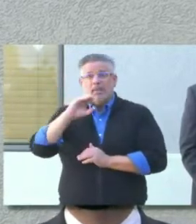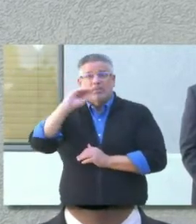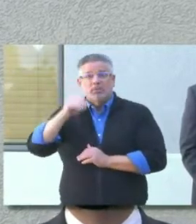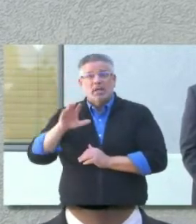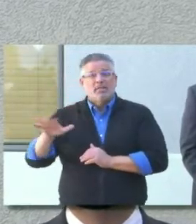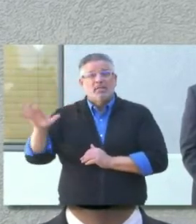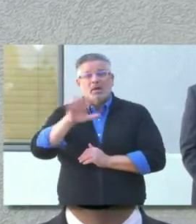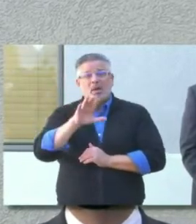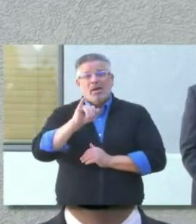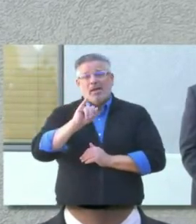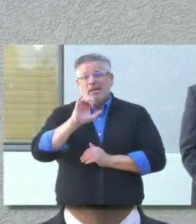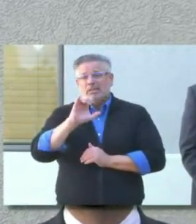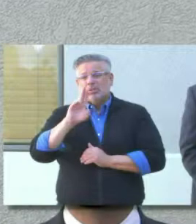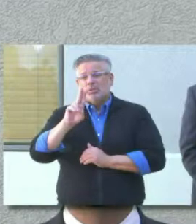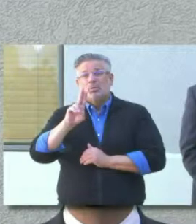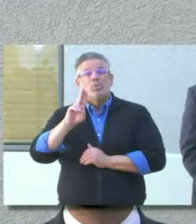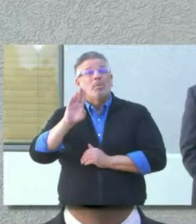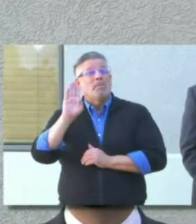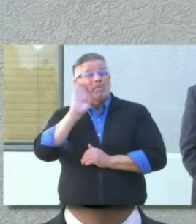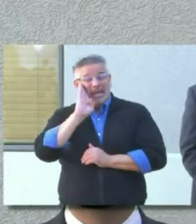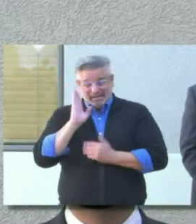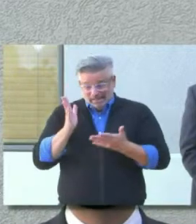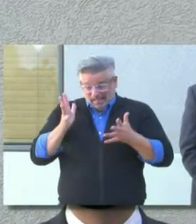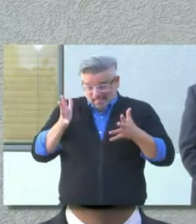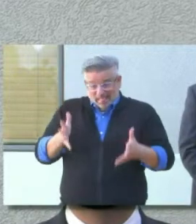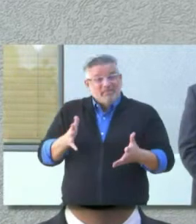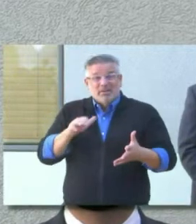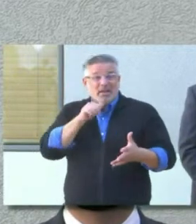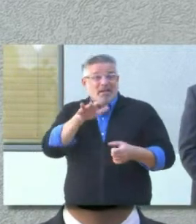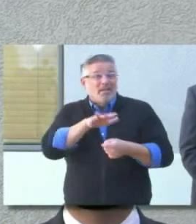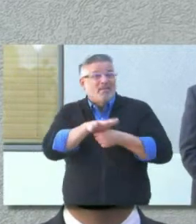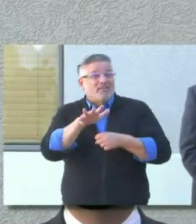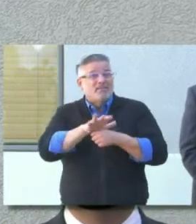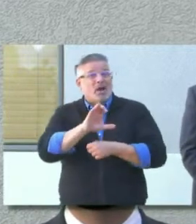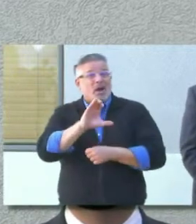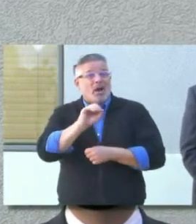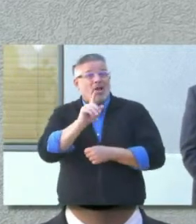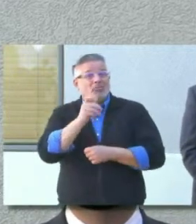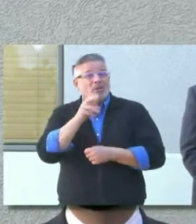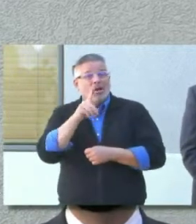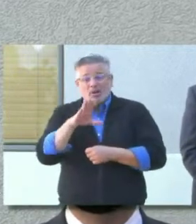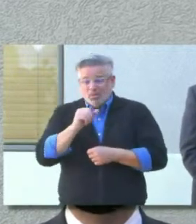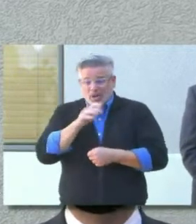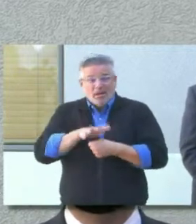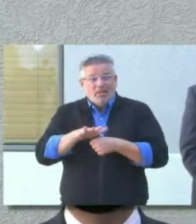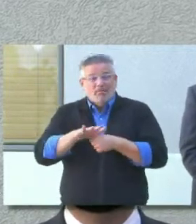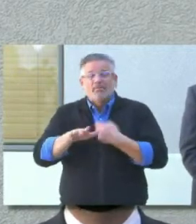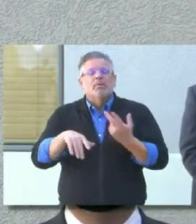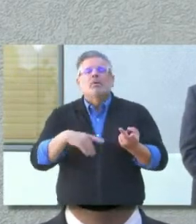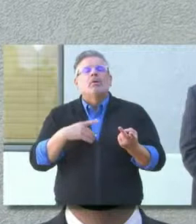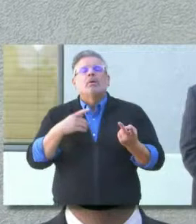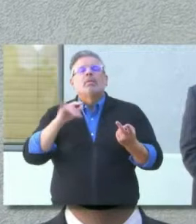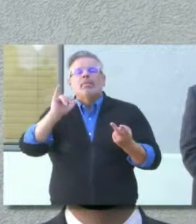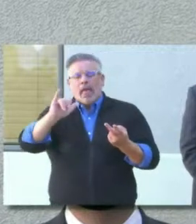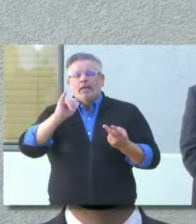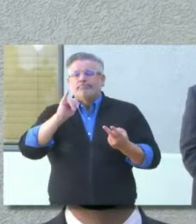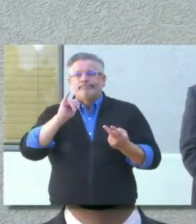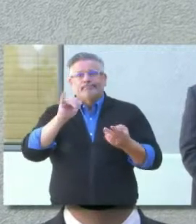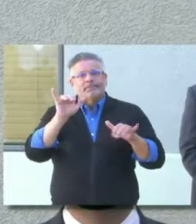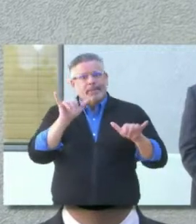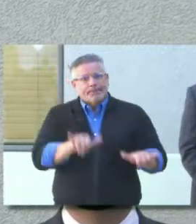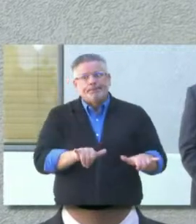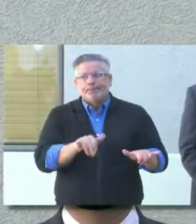of their ICU beds now available. And so this, in so many ways, is part of the pattern that is